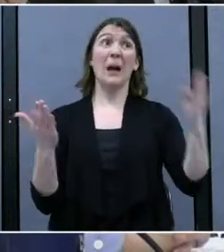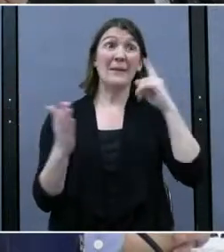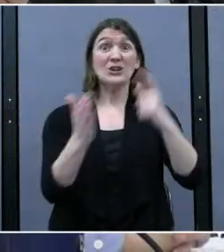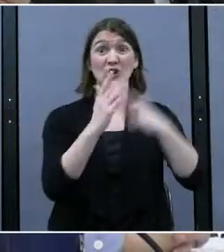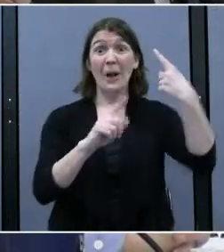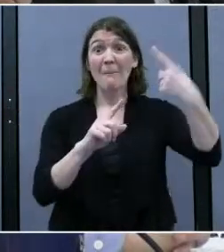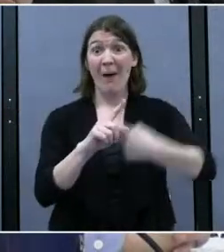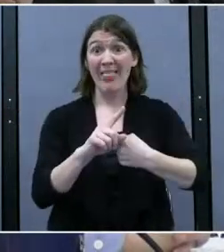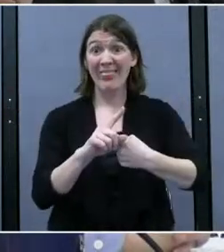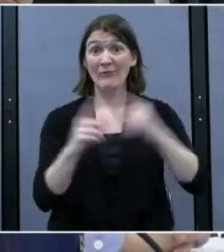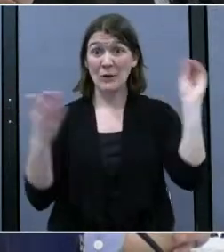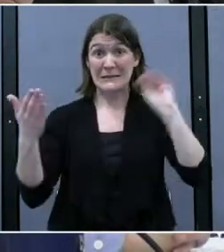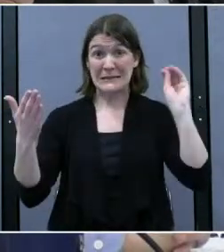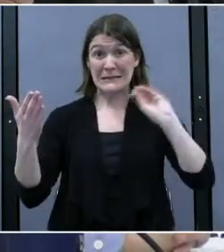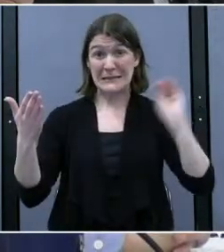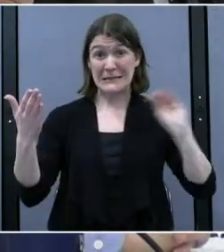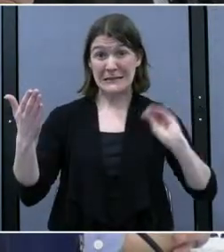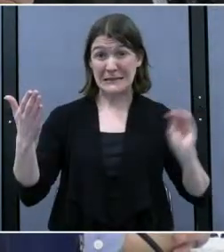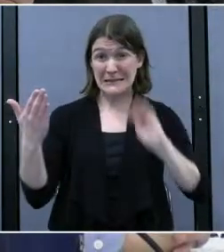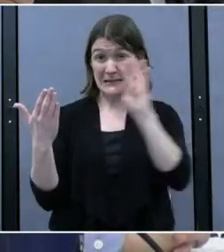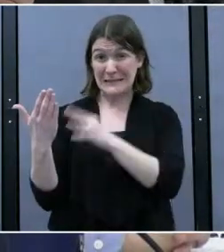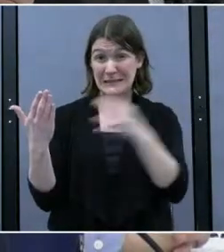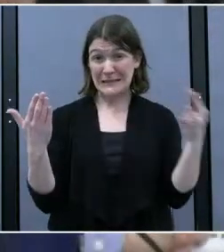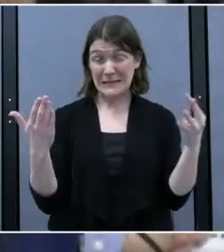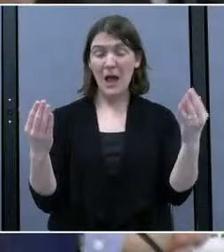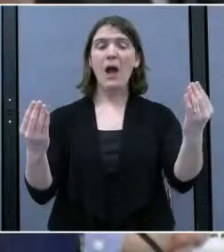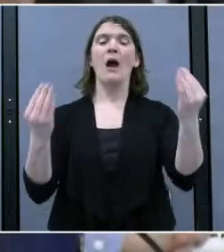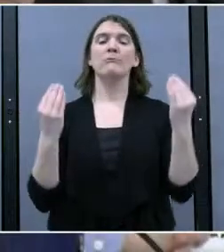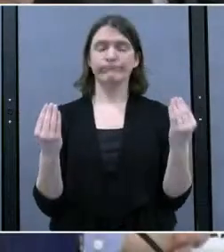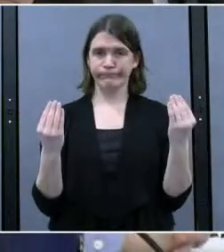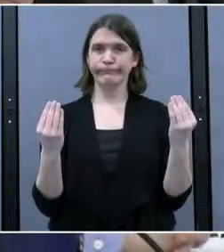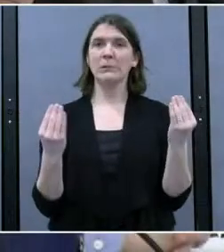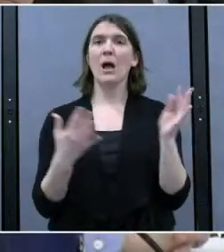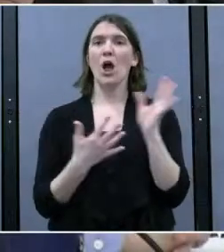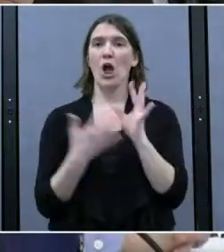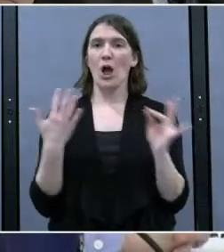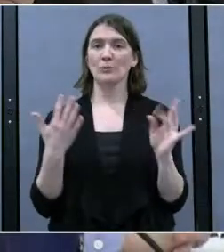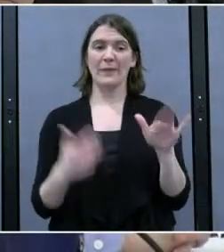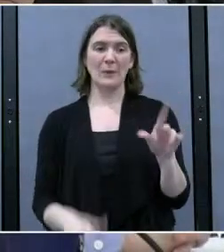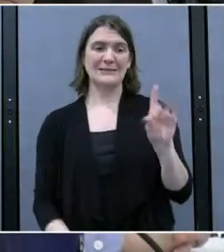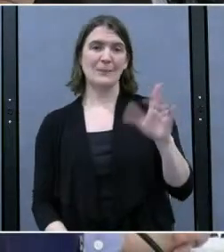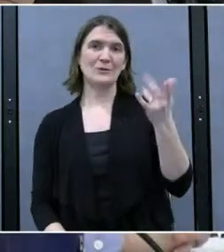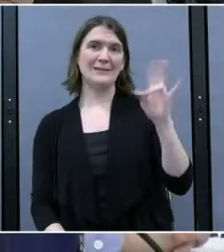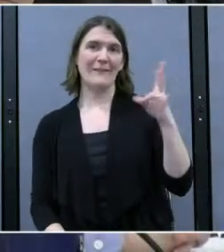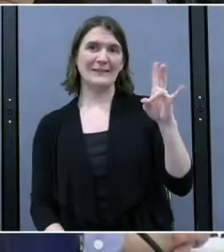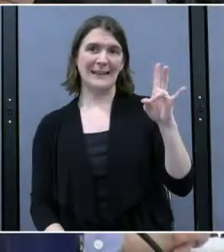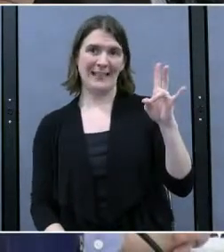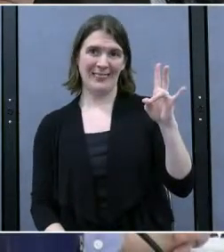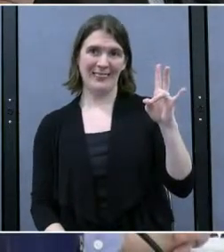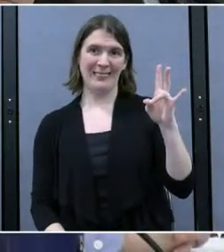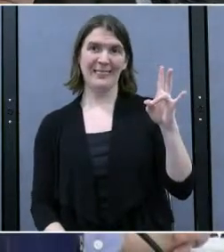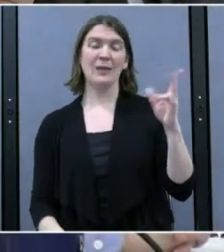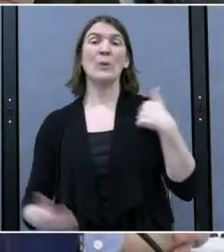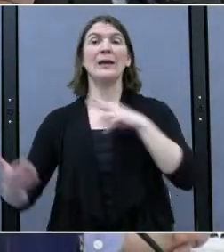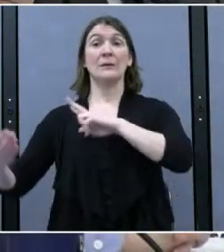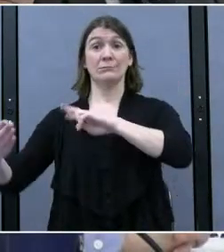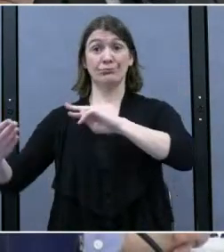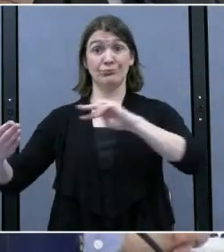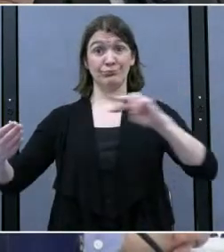month and brought us back a revised budget on December 17th, which we